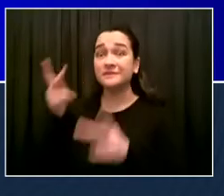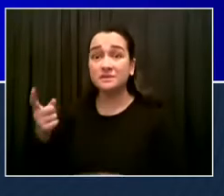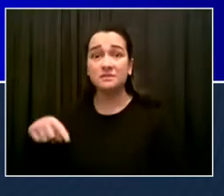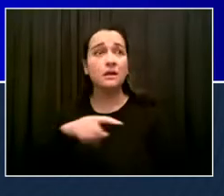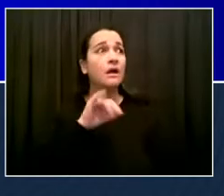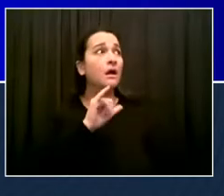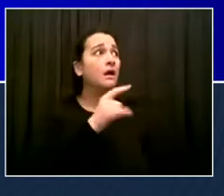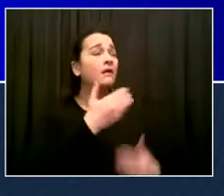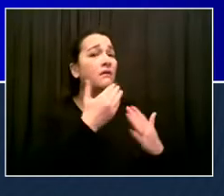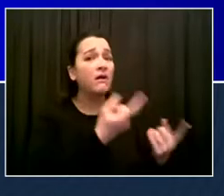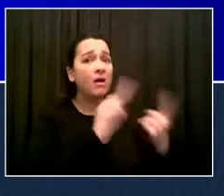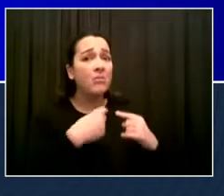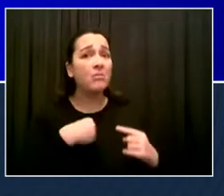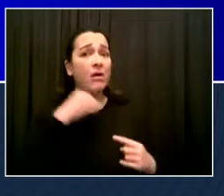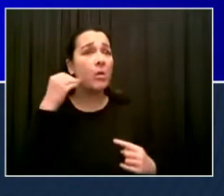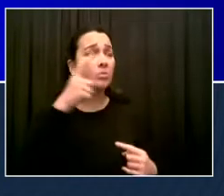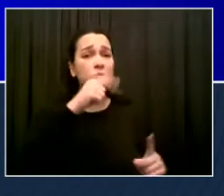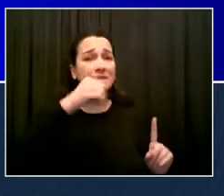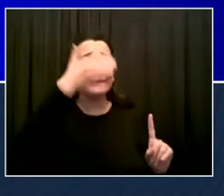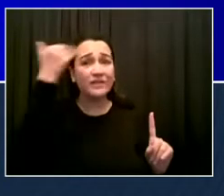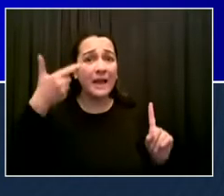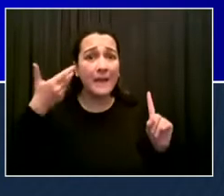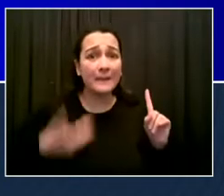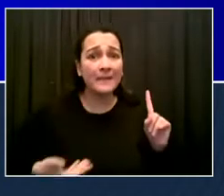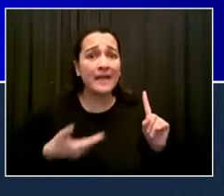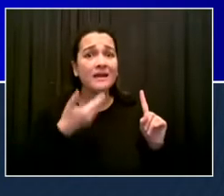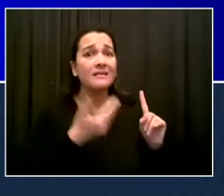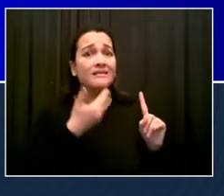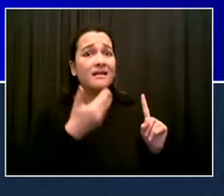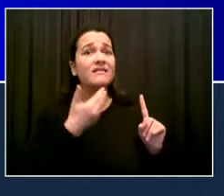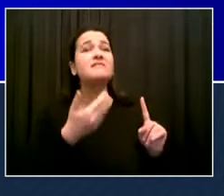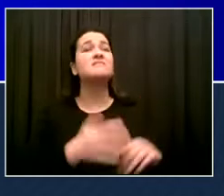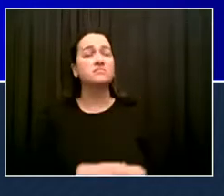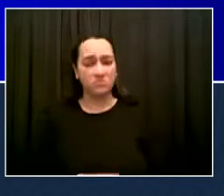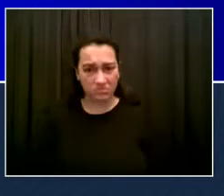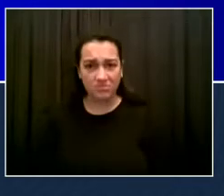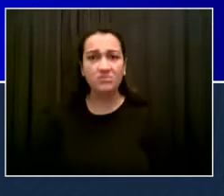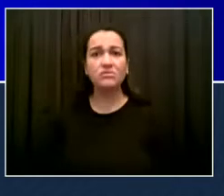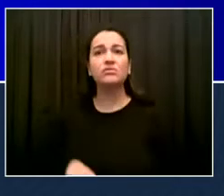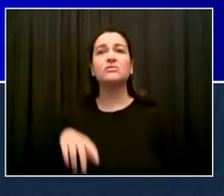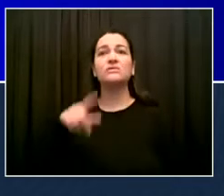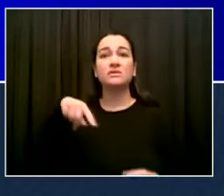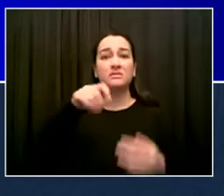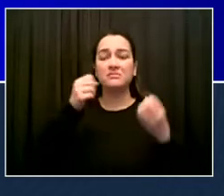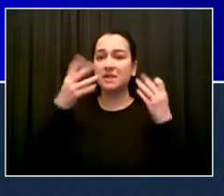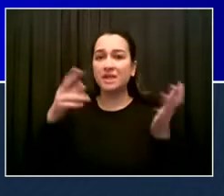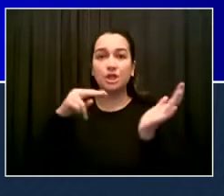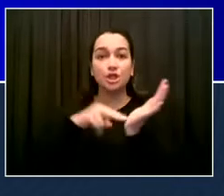to show up. And this has been already an extraordinary effort of thousands, over